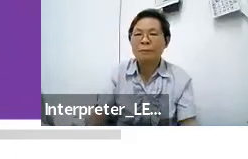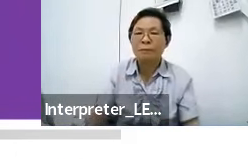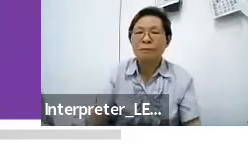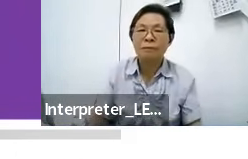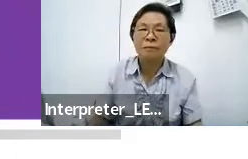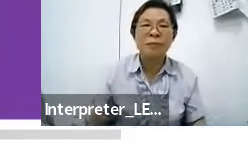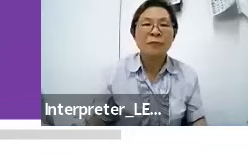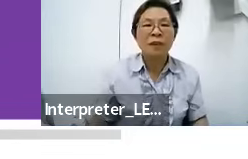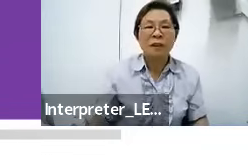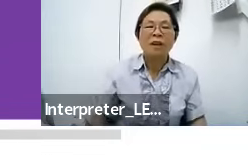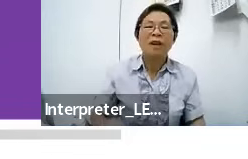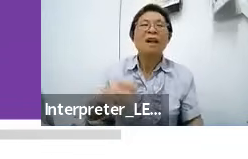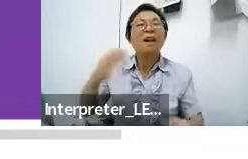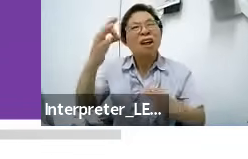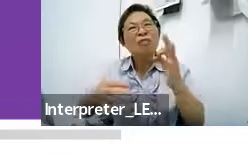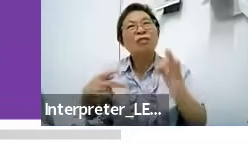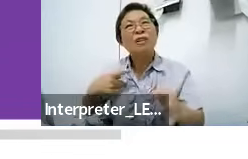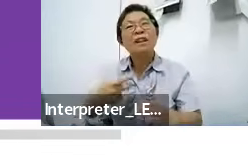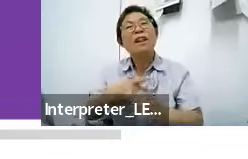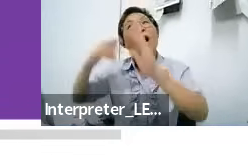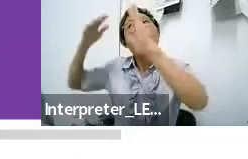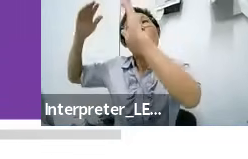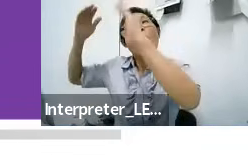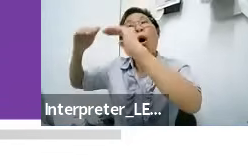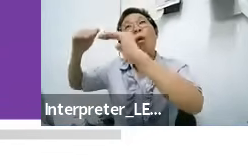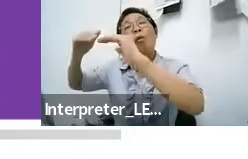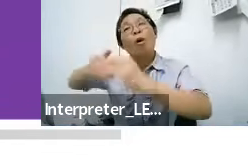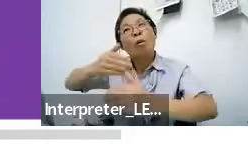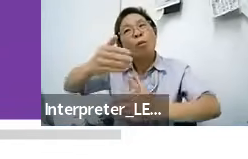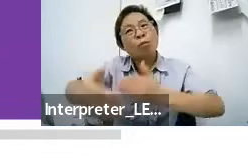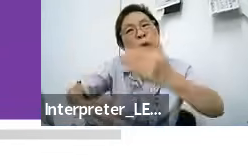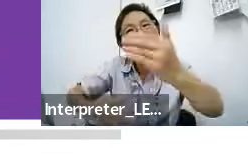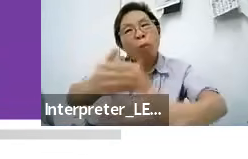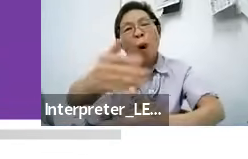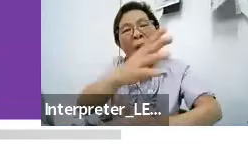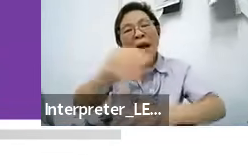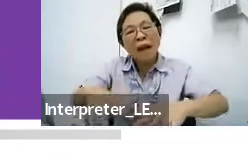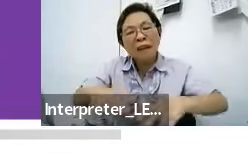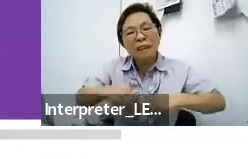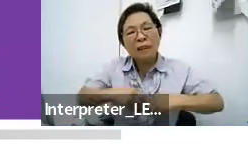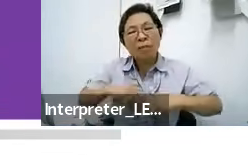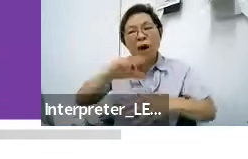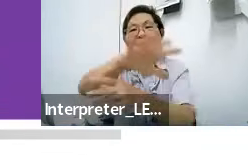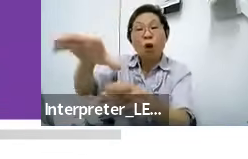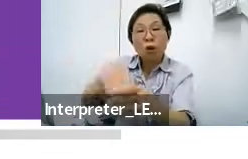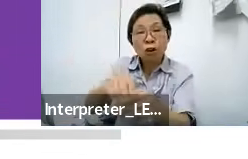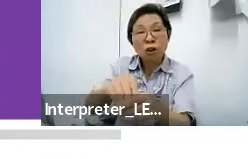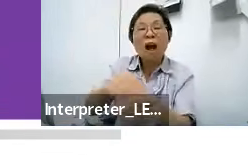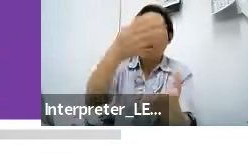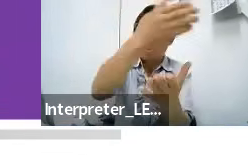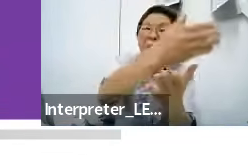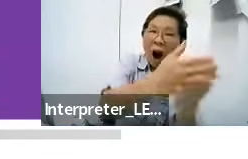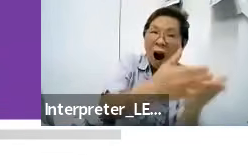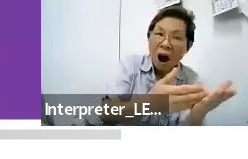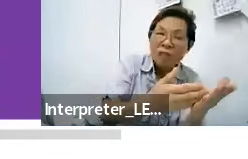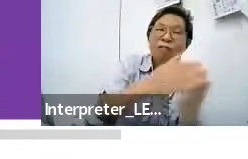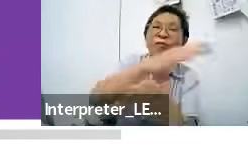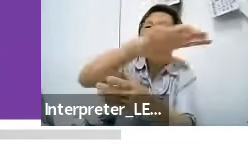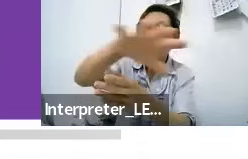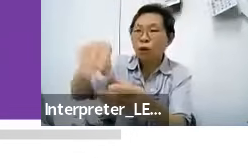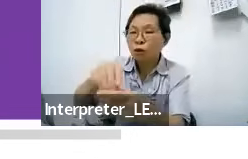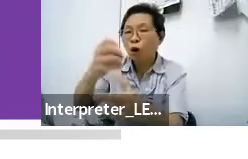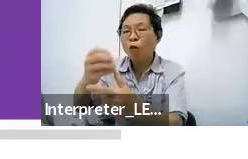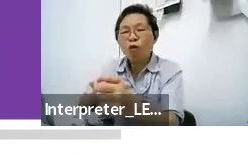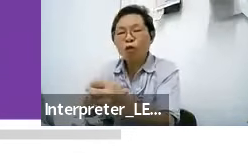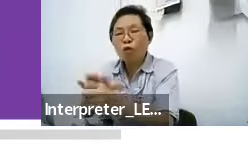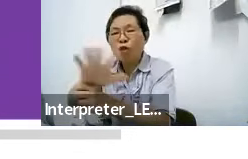our aspiration is to move towards embracing inclusion, whether it's partial or full inclusion, then